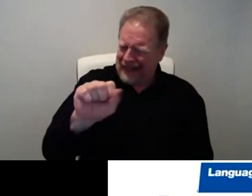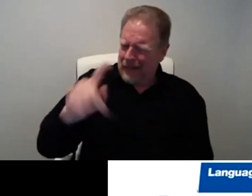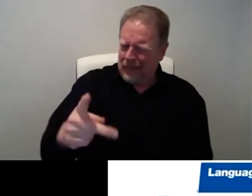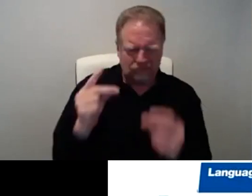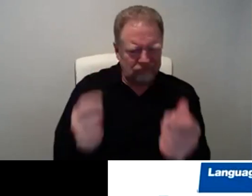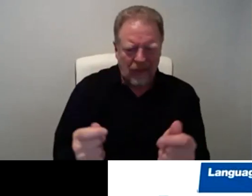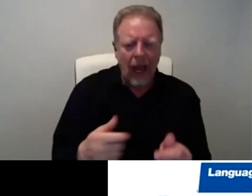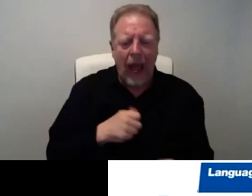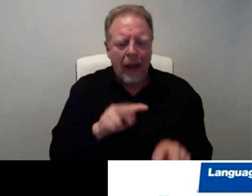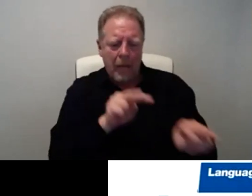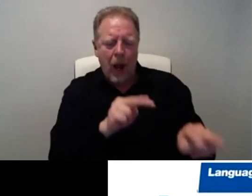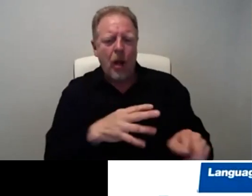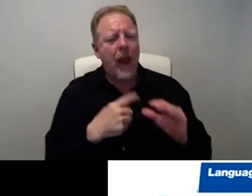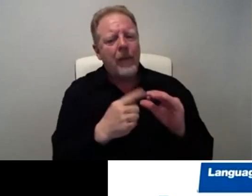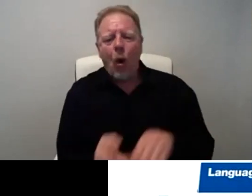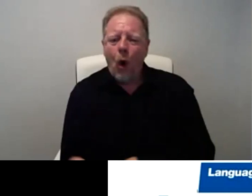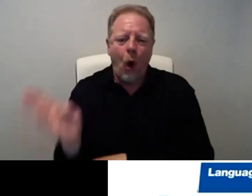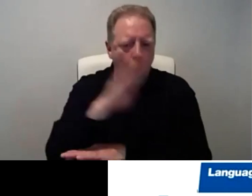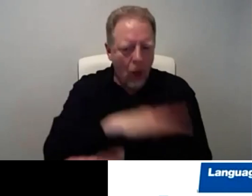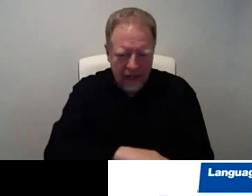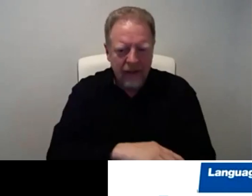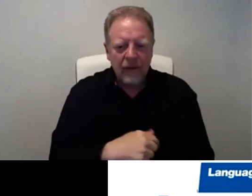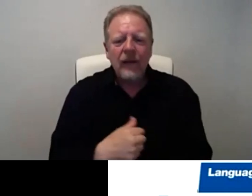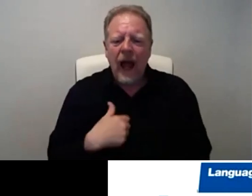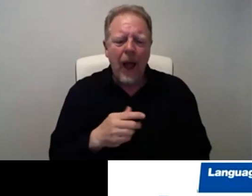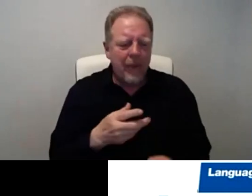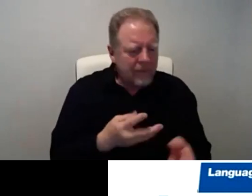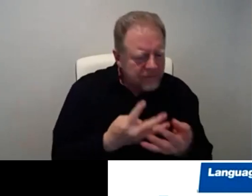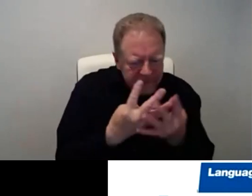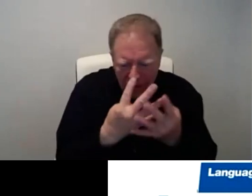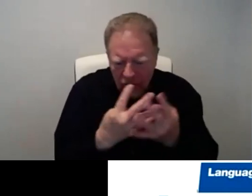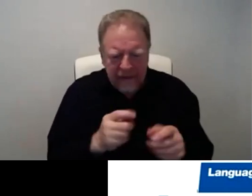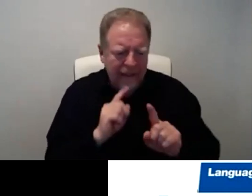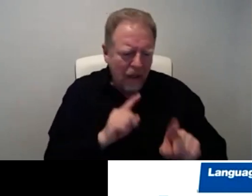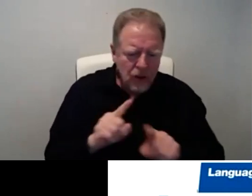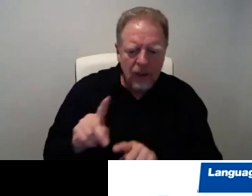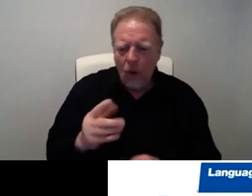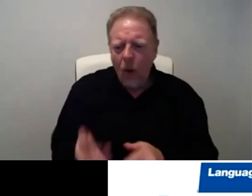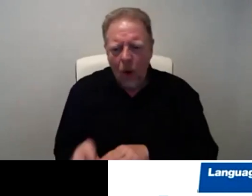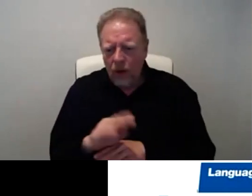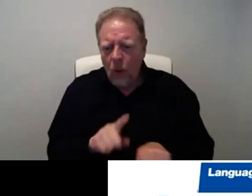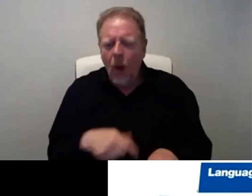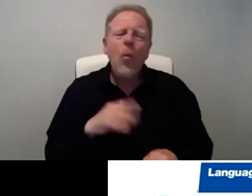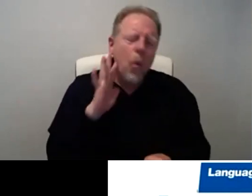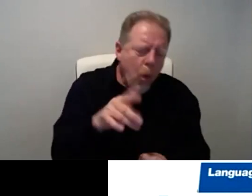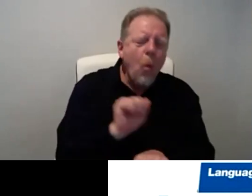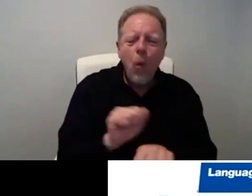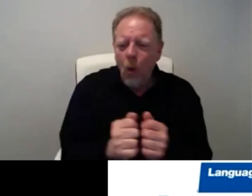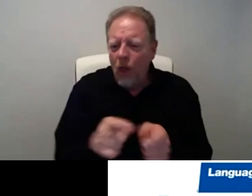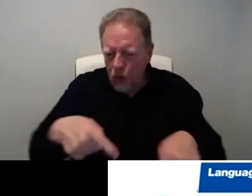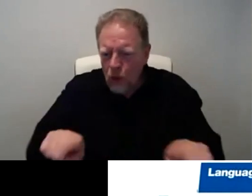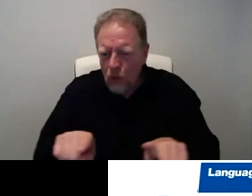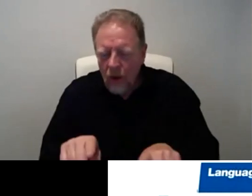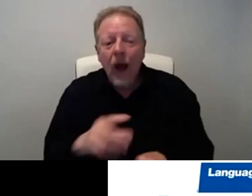am monitoring my email all day. I've been fielding answers to many things, so we'll work with you. All of the